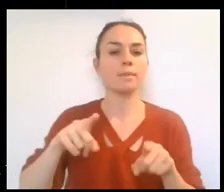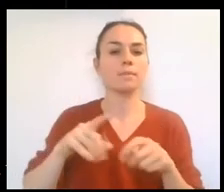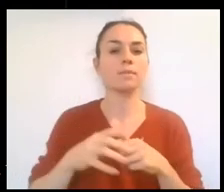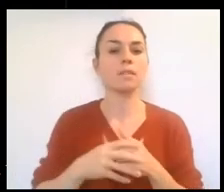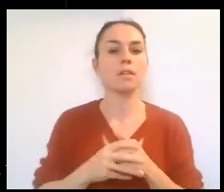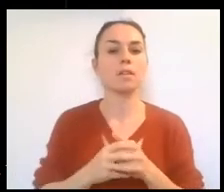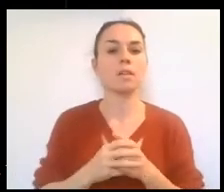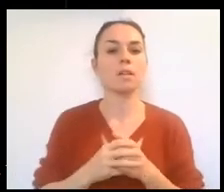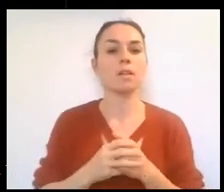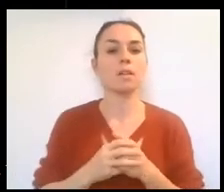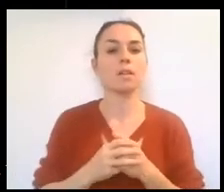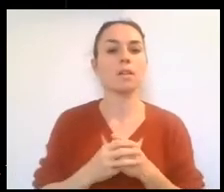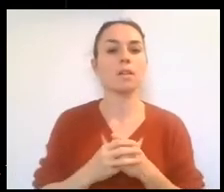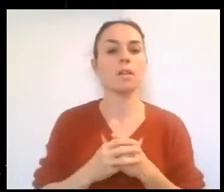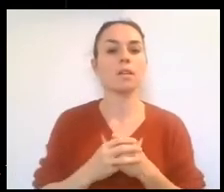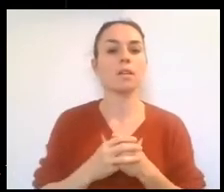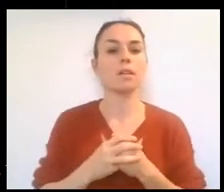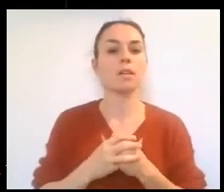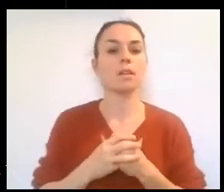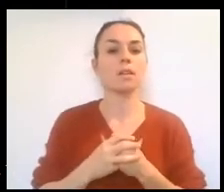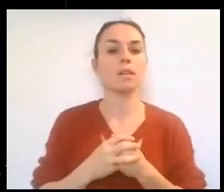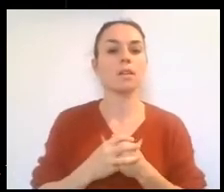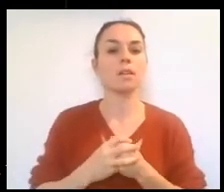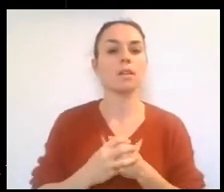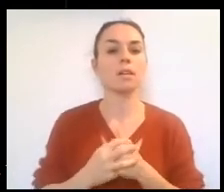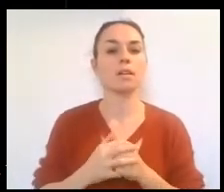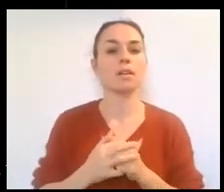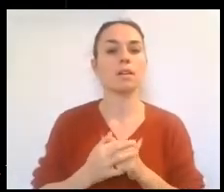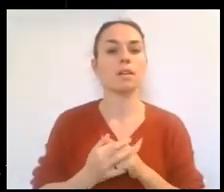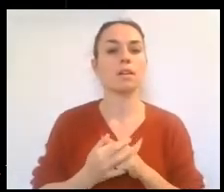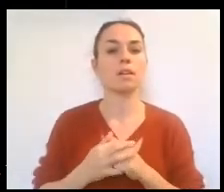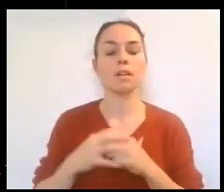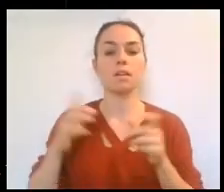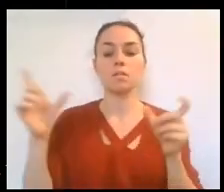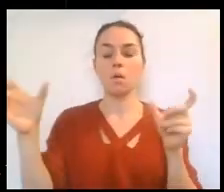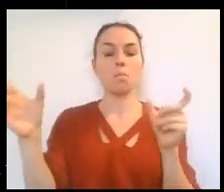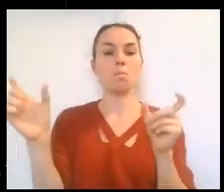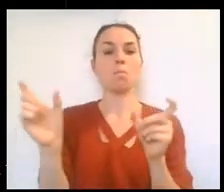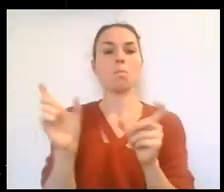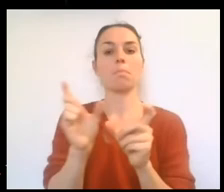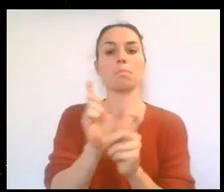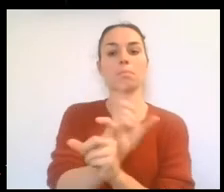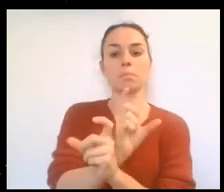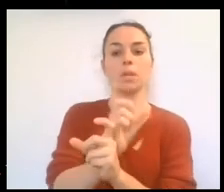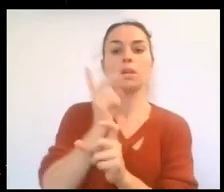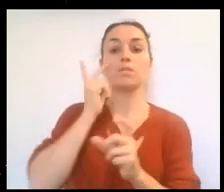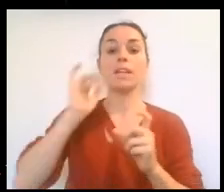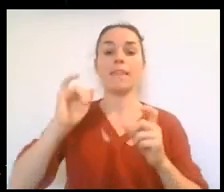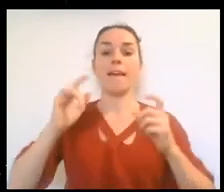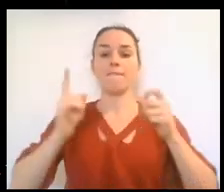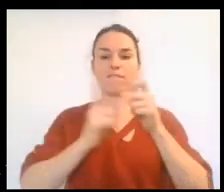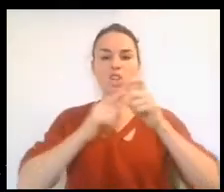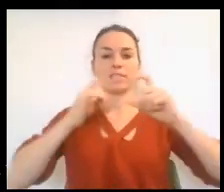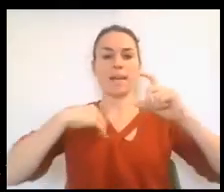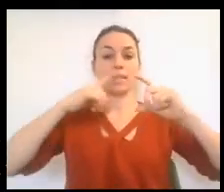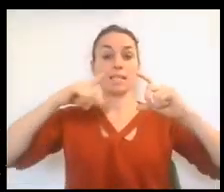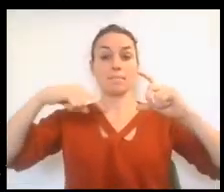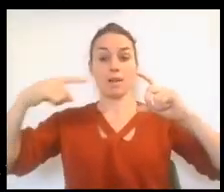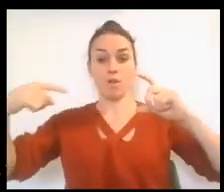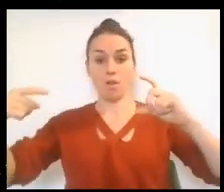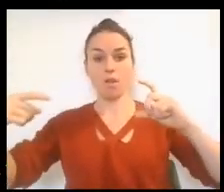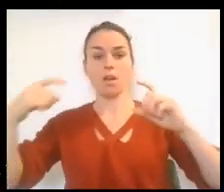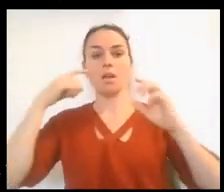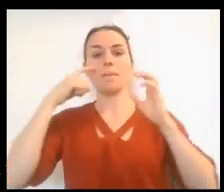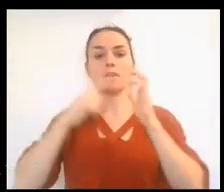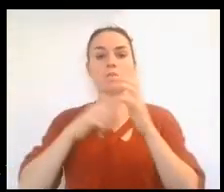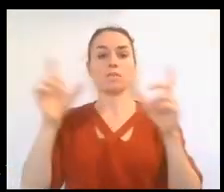is you get the spiral structure that you started with essentially destroyed through the tidal